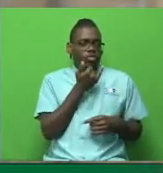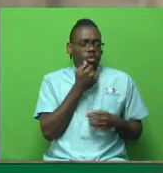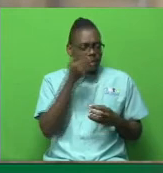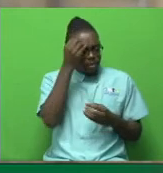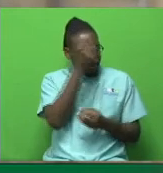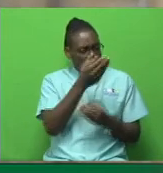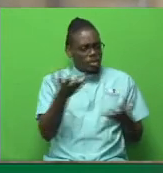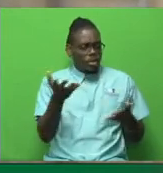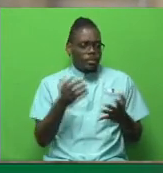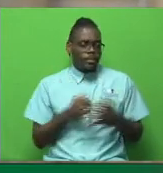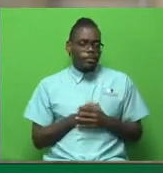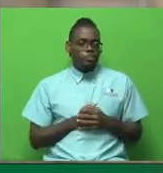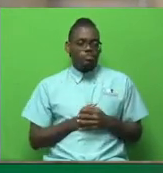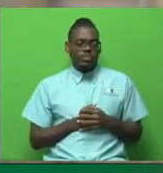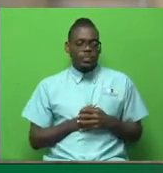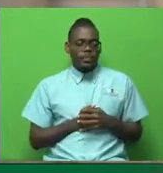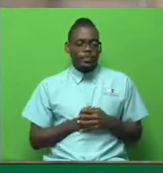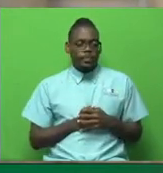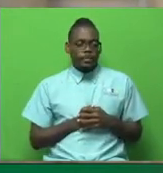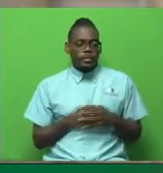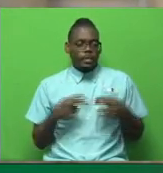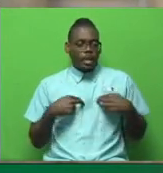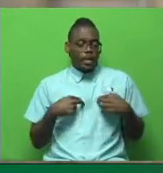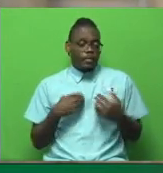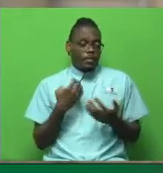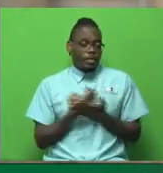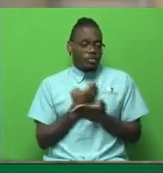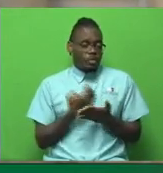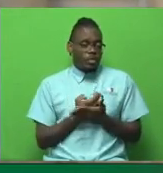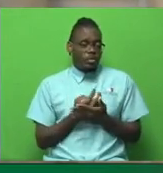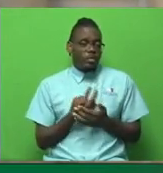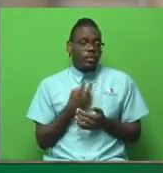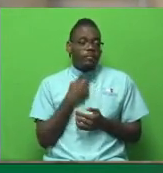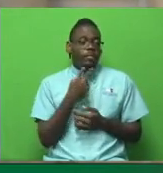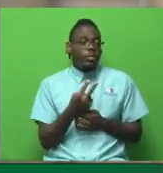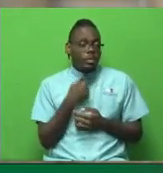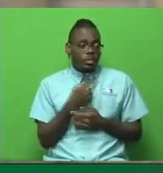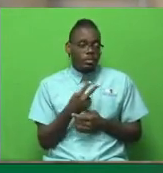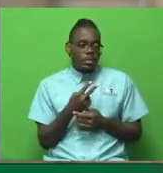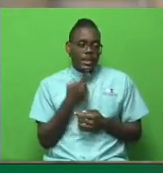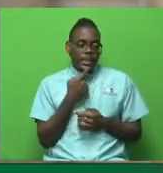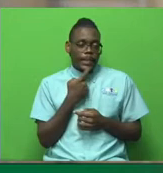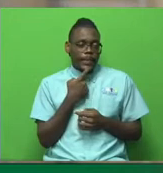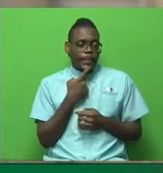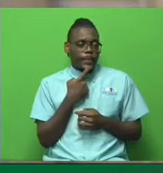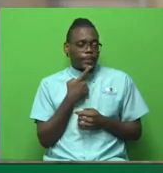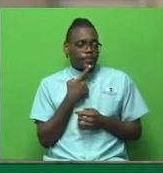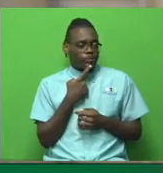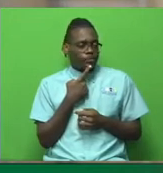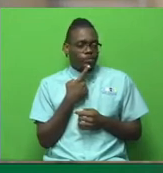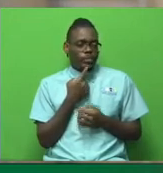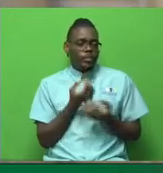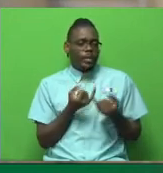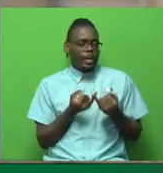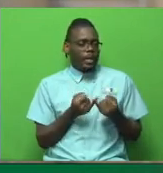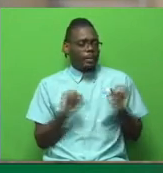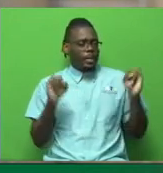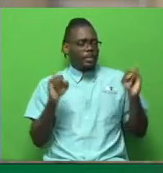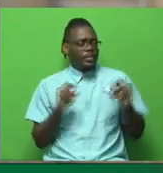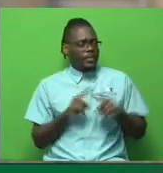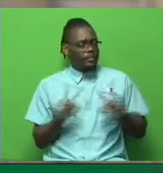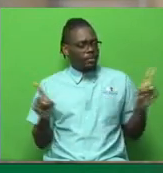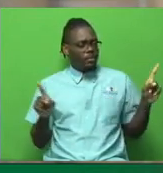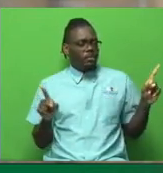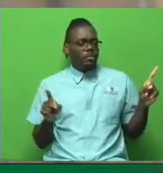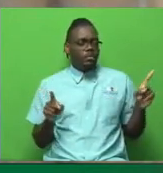yes we have economic voices in the public domain masquerading as independent when they are nothing more than de facto members